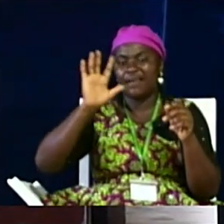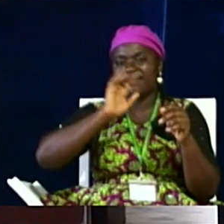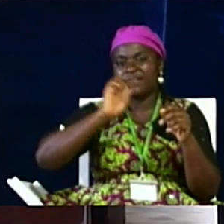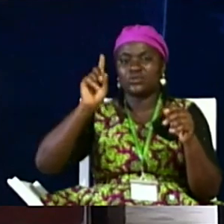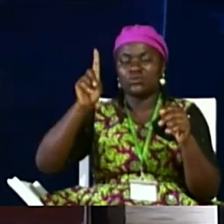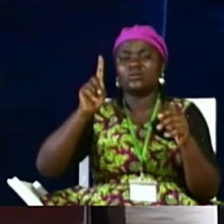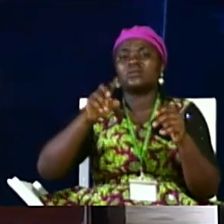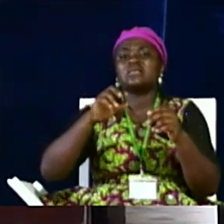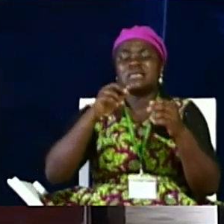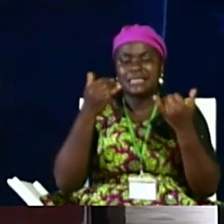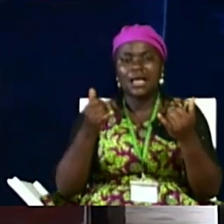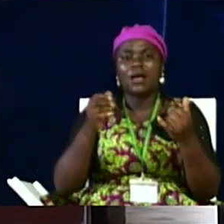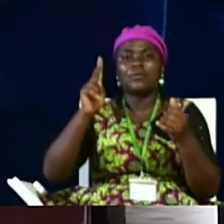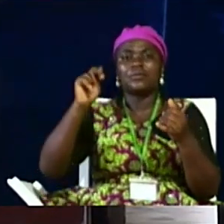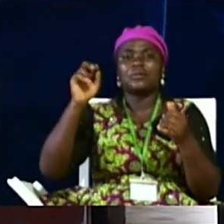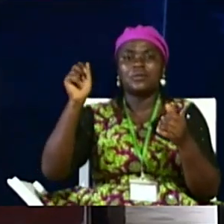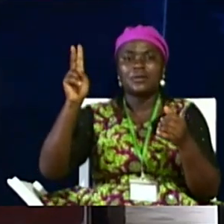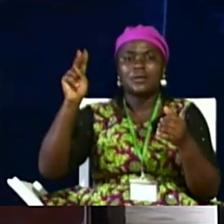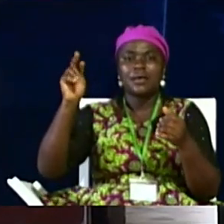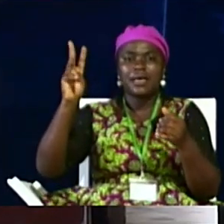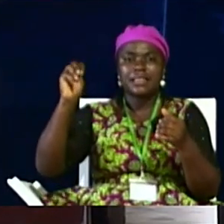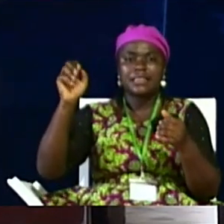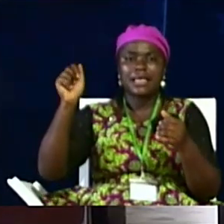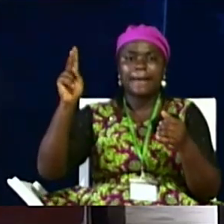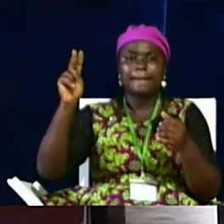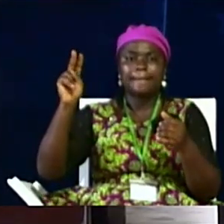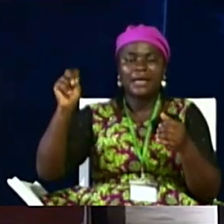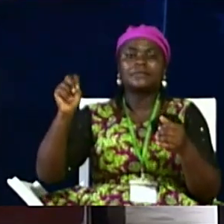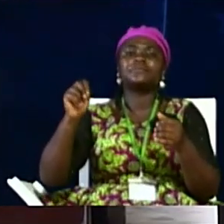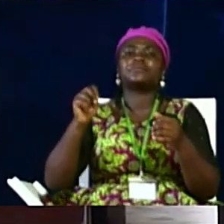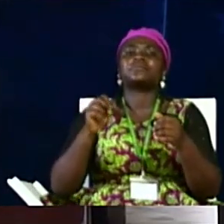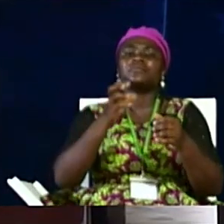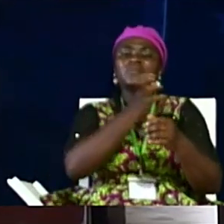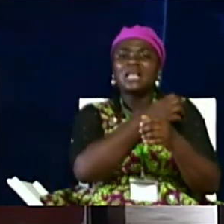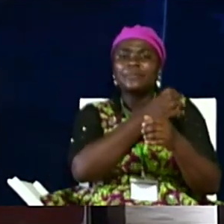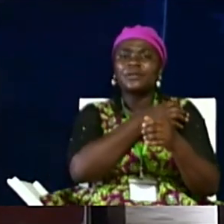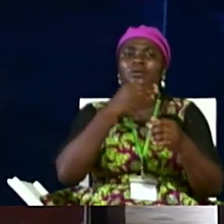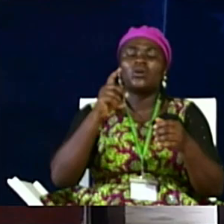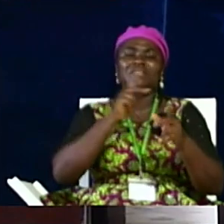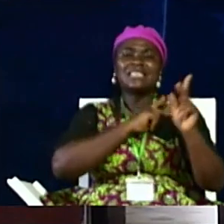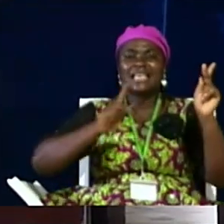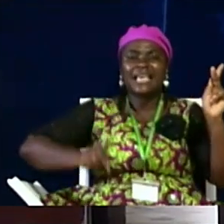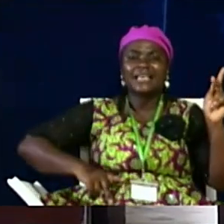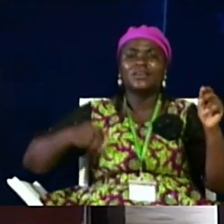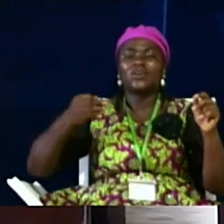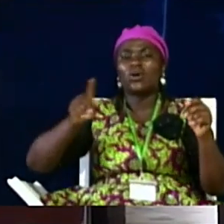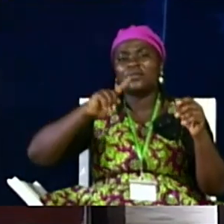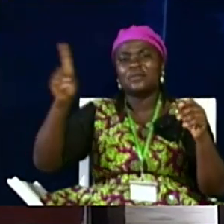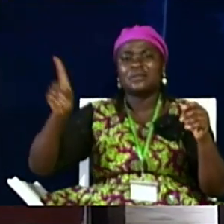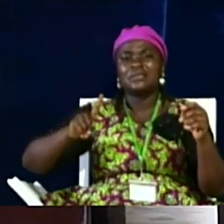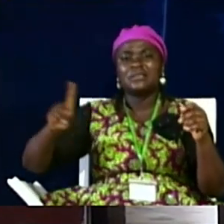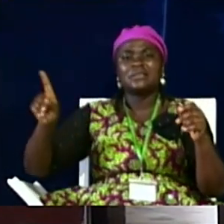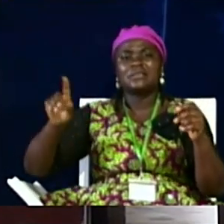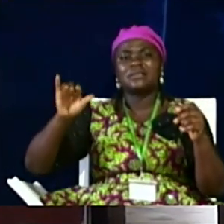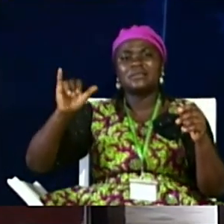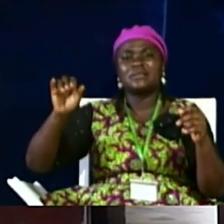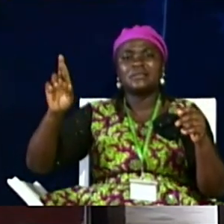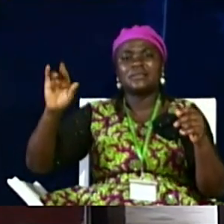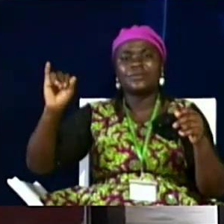Naaman, captain of the host of the king of Syria, was a great man with his master